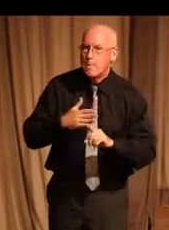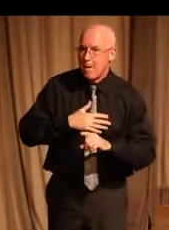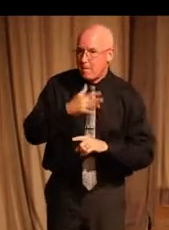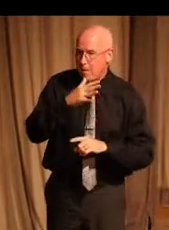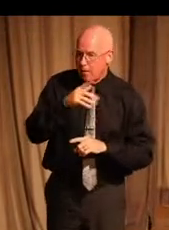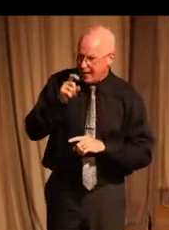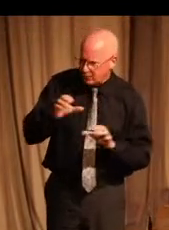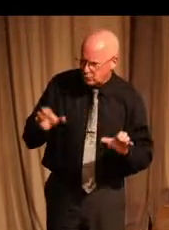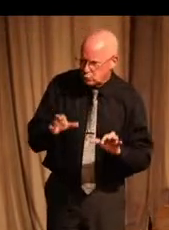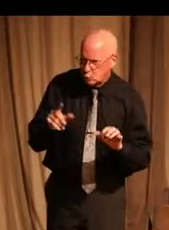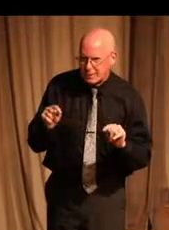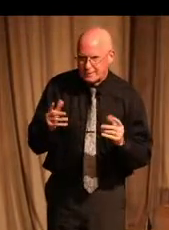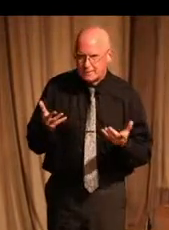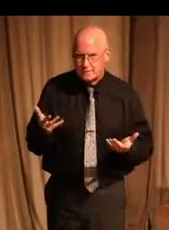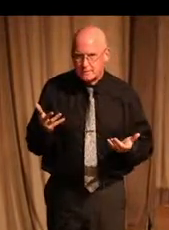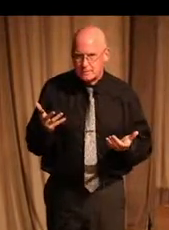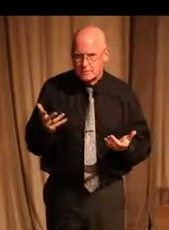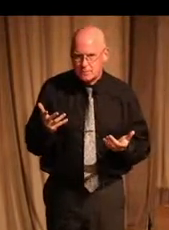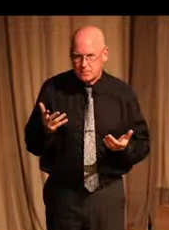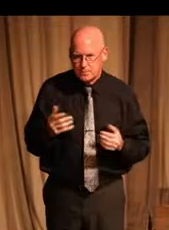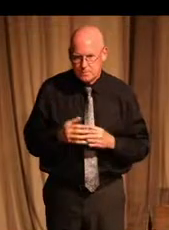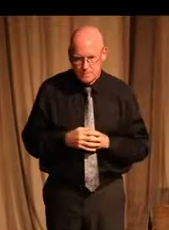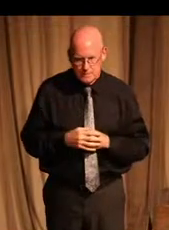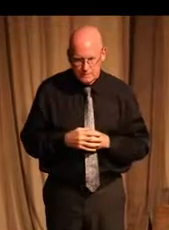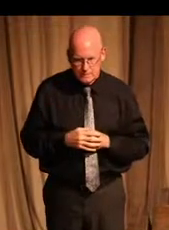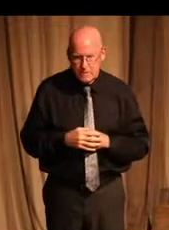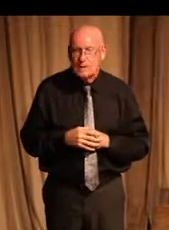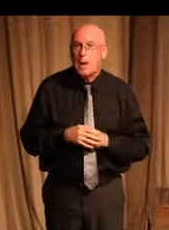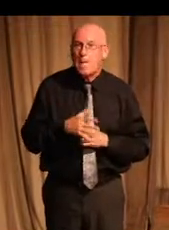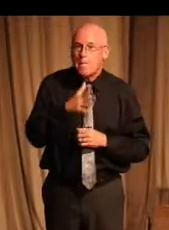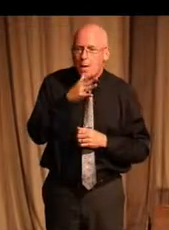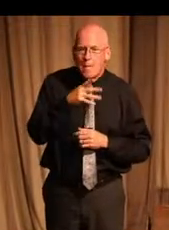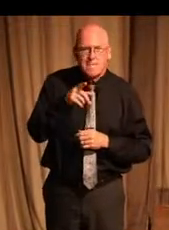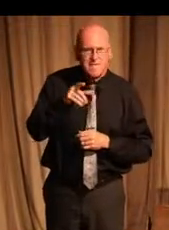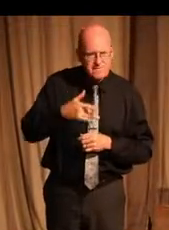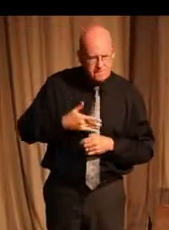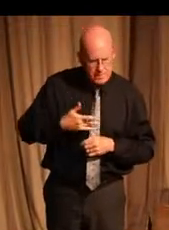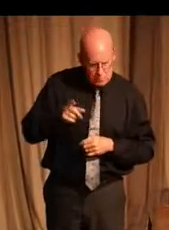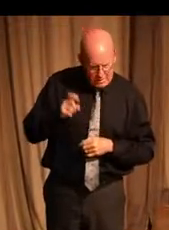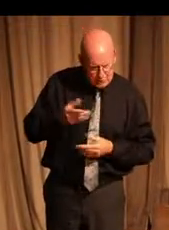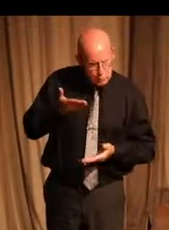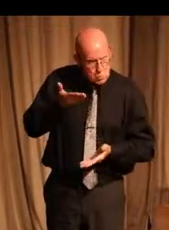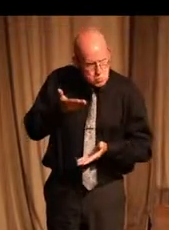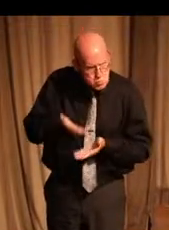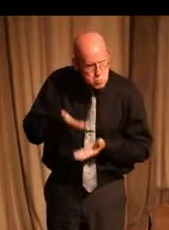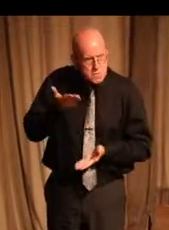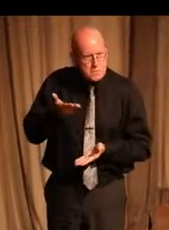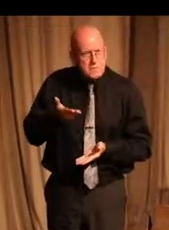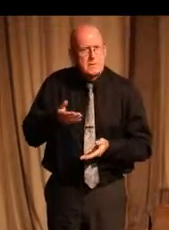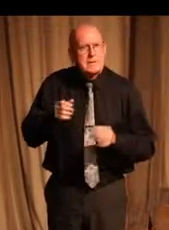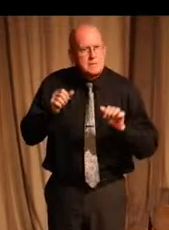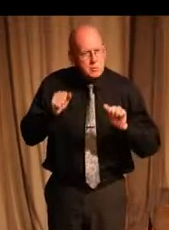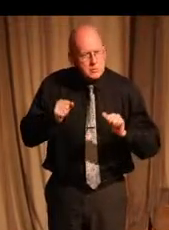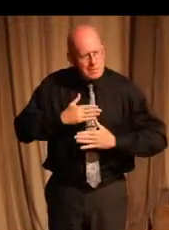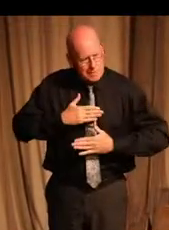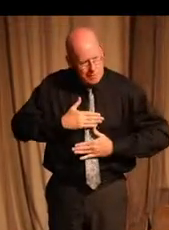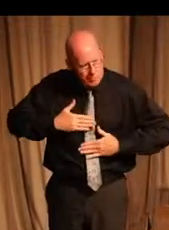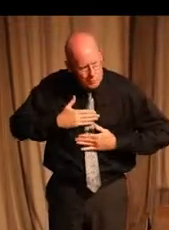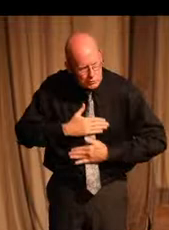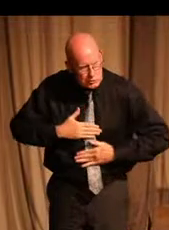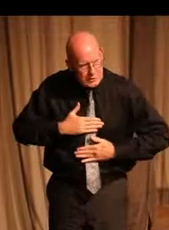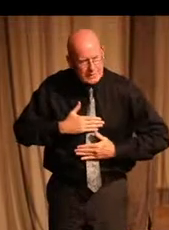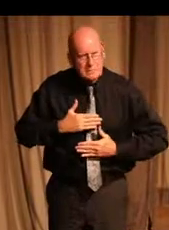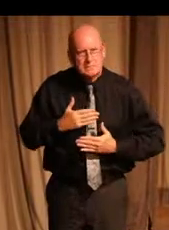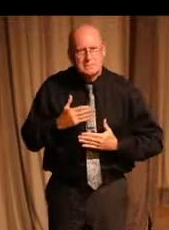to do it, and what she wants to say to prove that you can appreciate, and she wanted